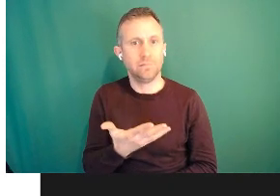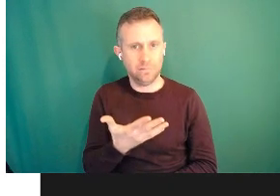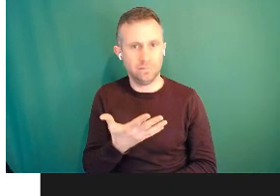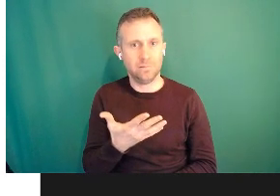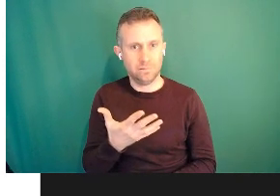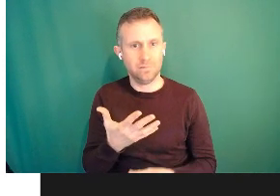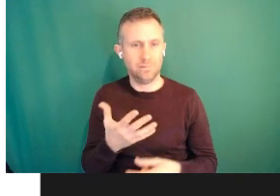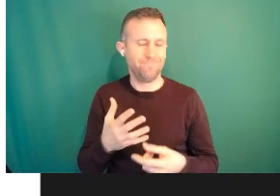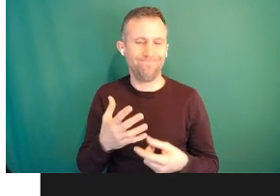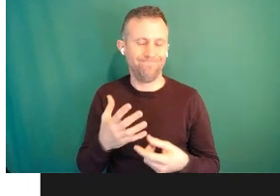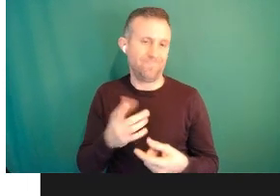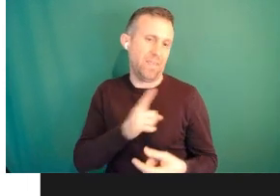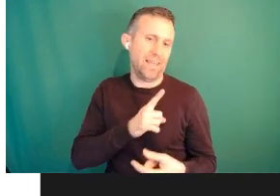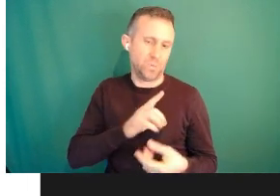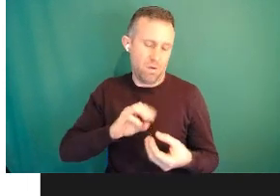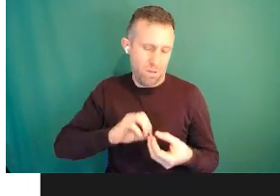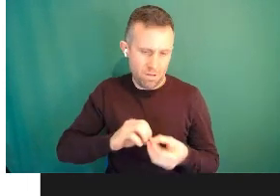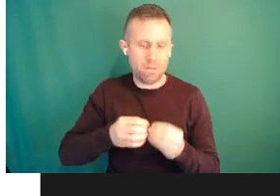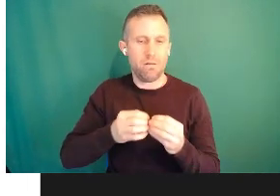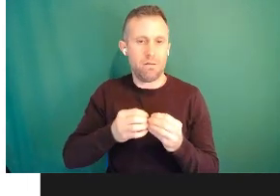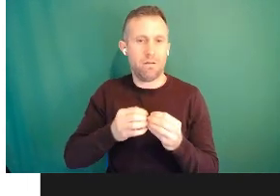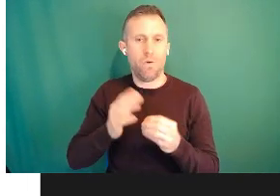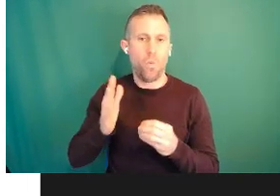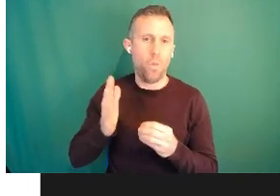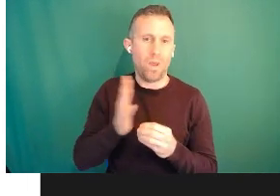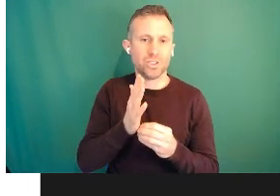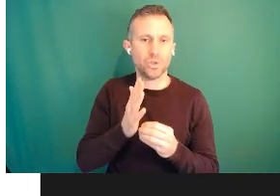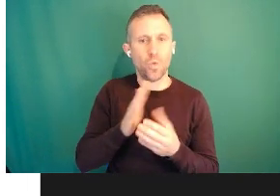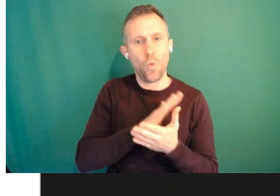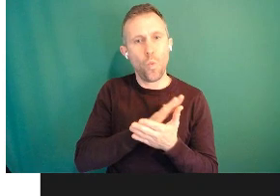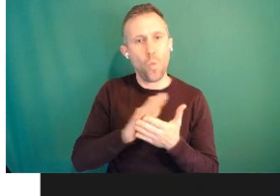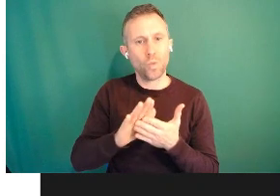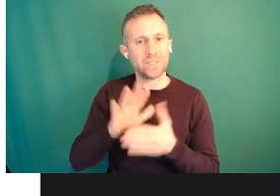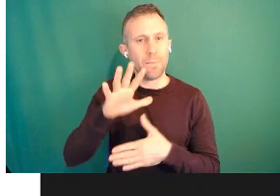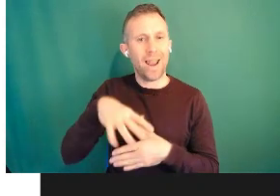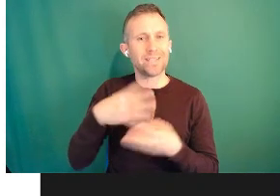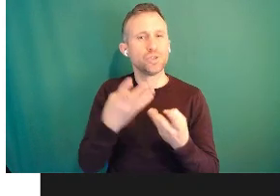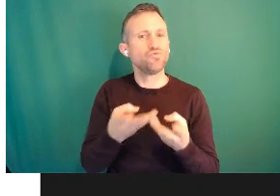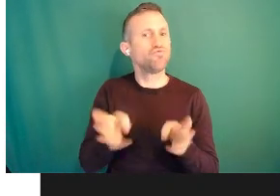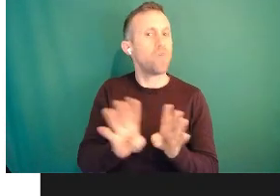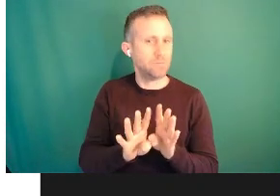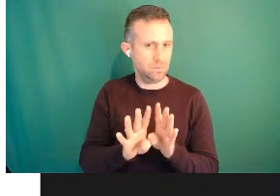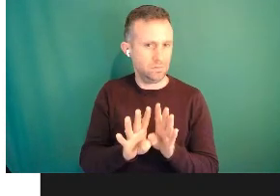And the vision of the trust is to welcome people and